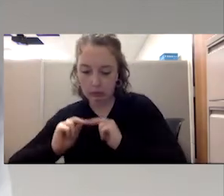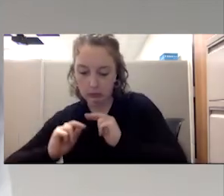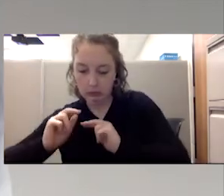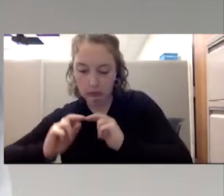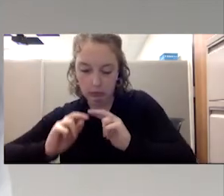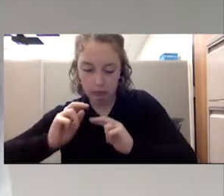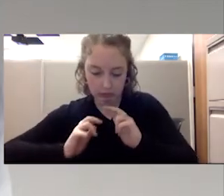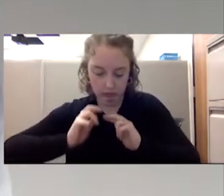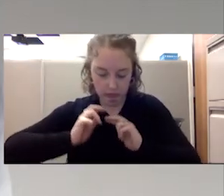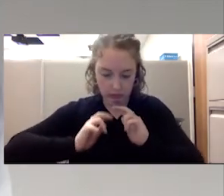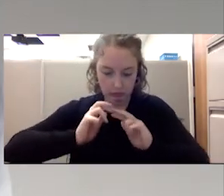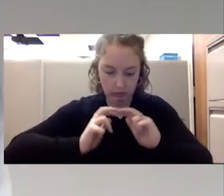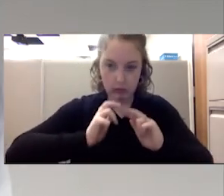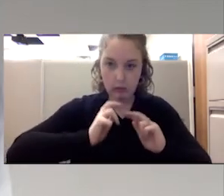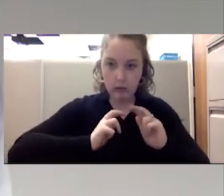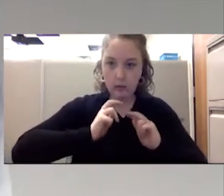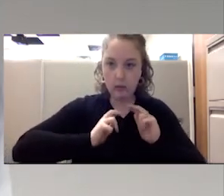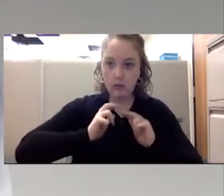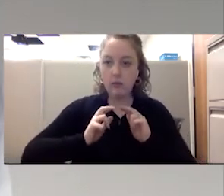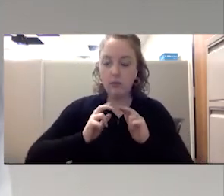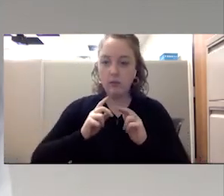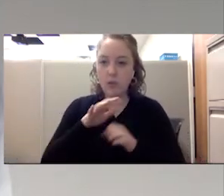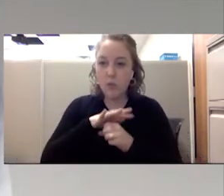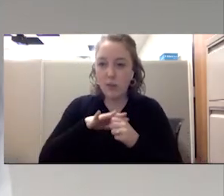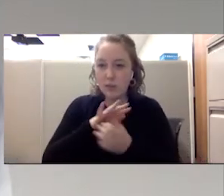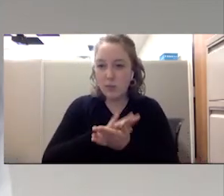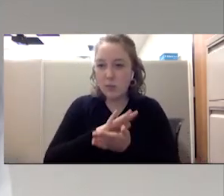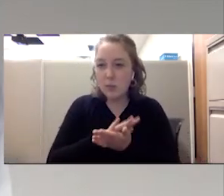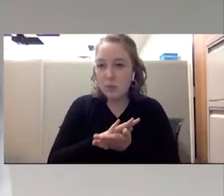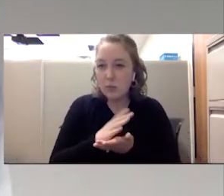But it's everything in life's a trade-off, right? I